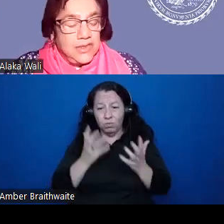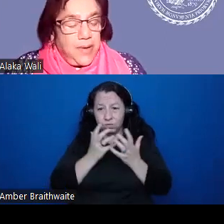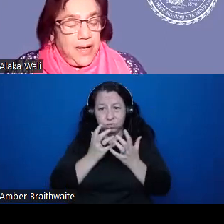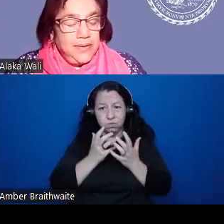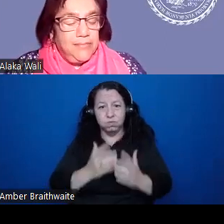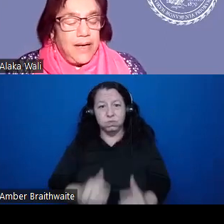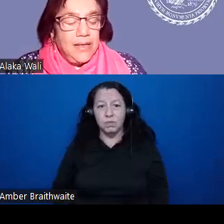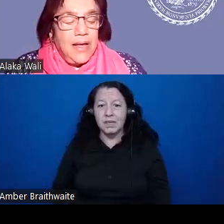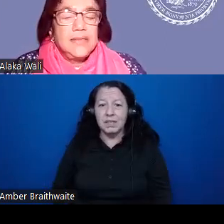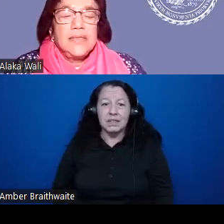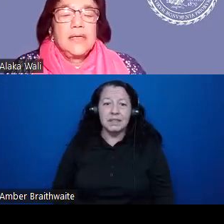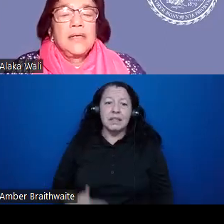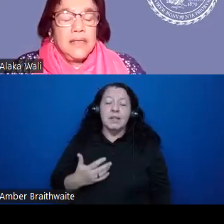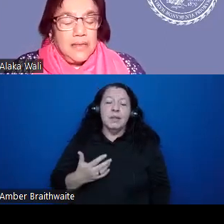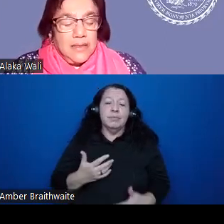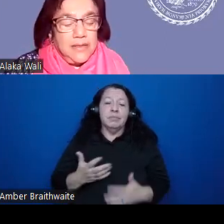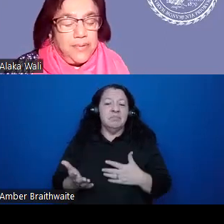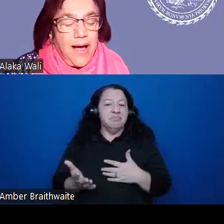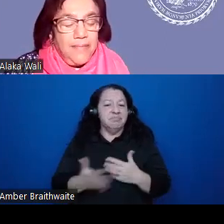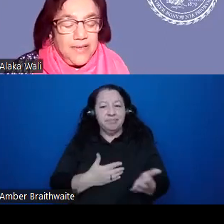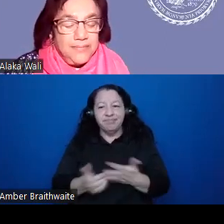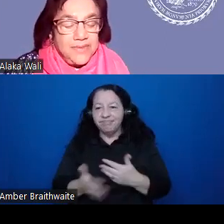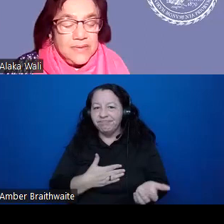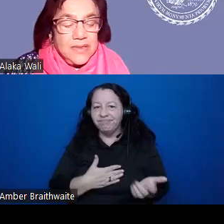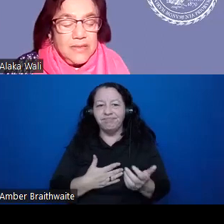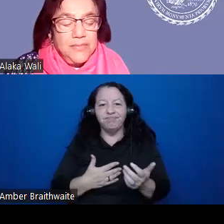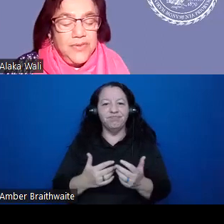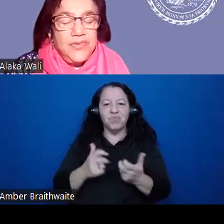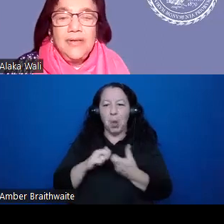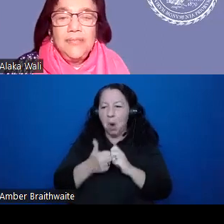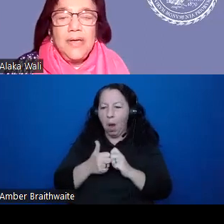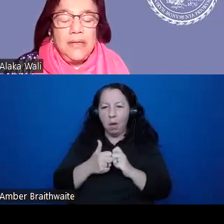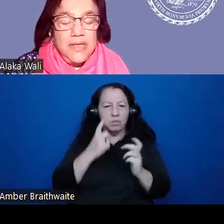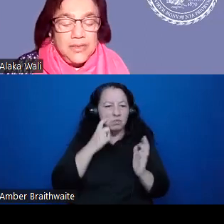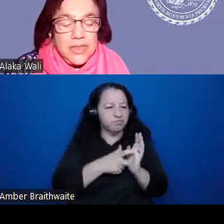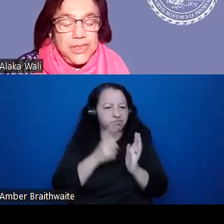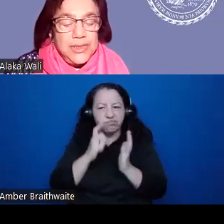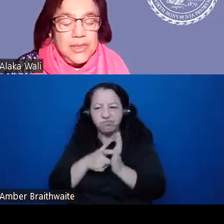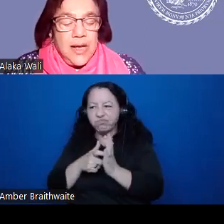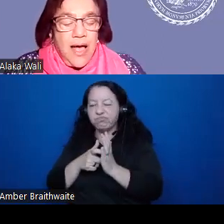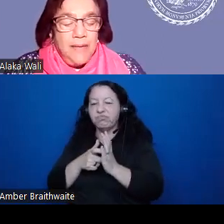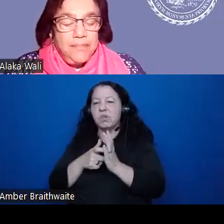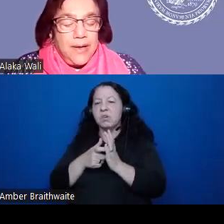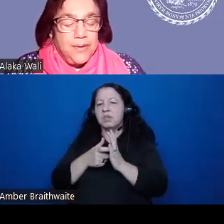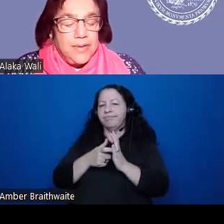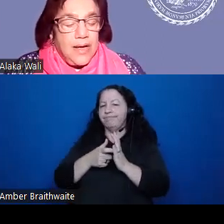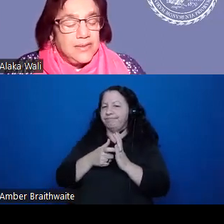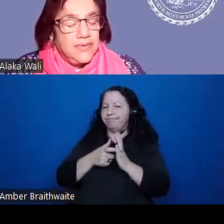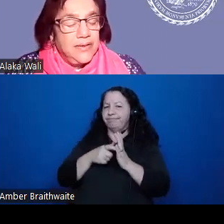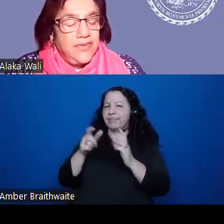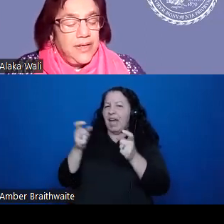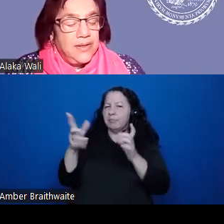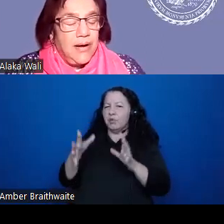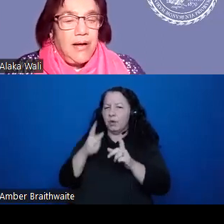So despite recognizing the problems, the museum administration did not